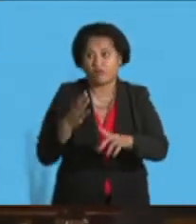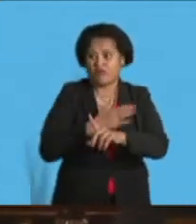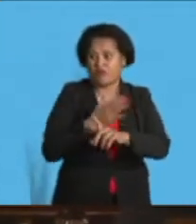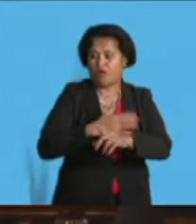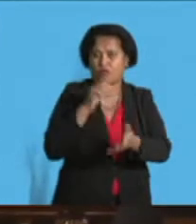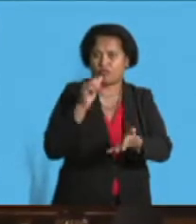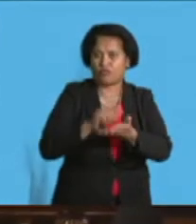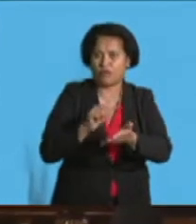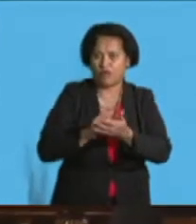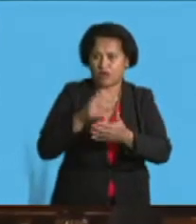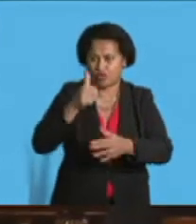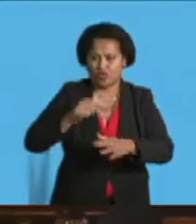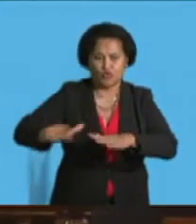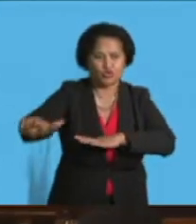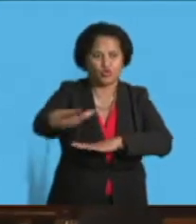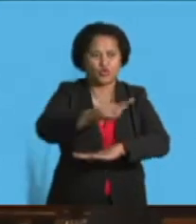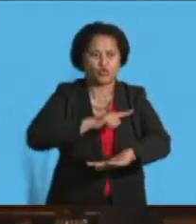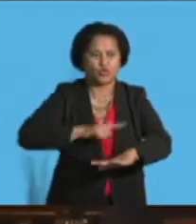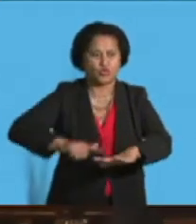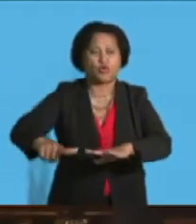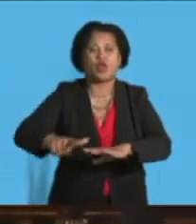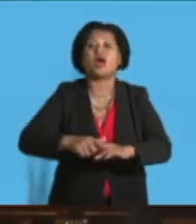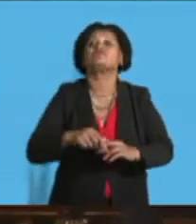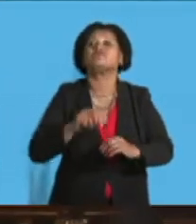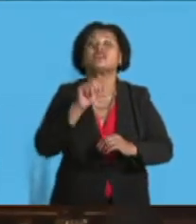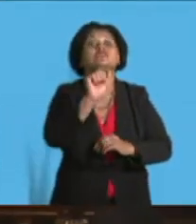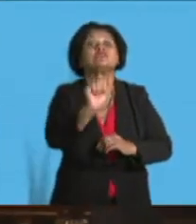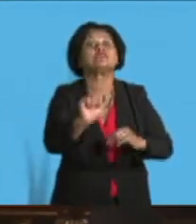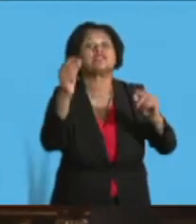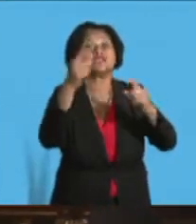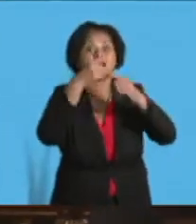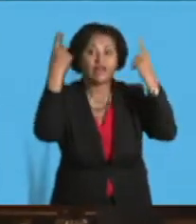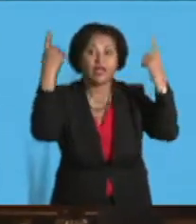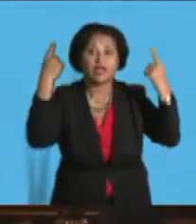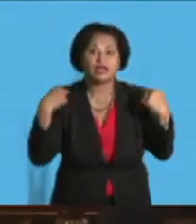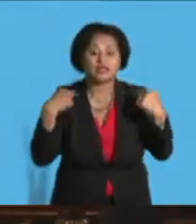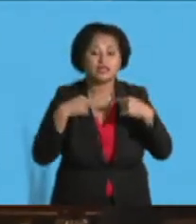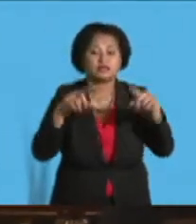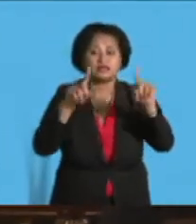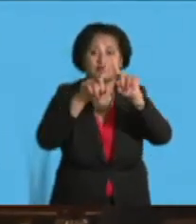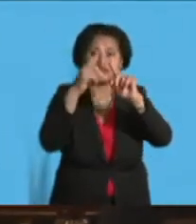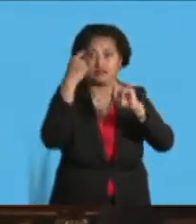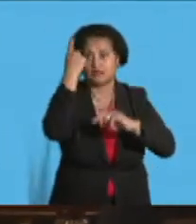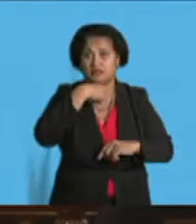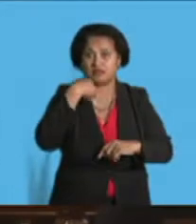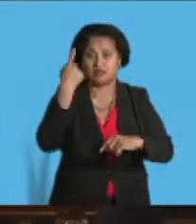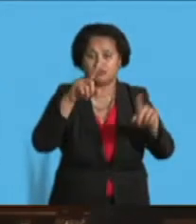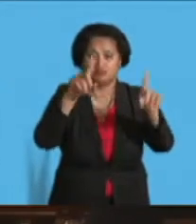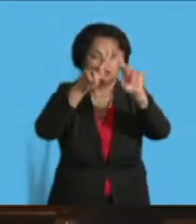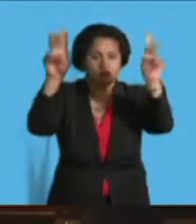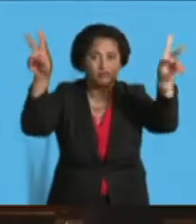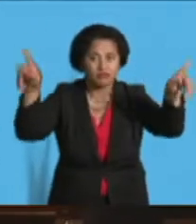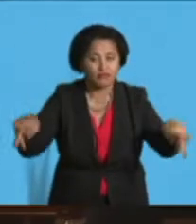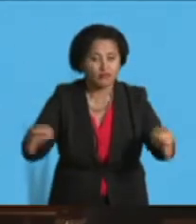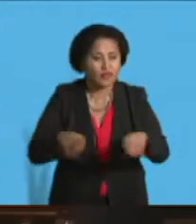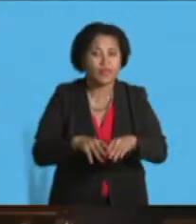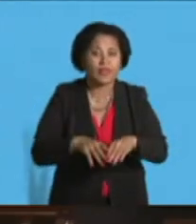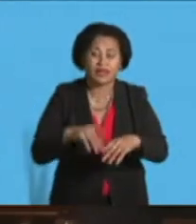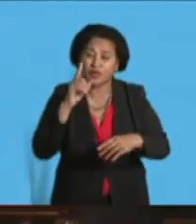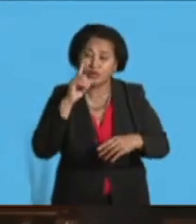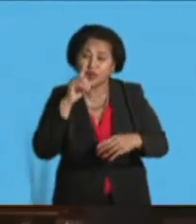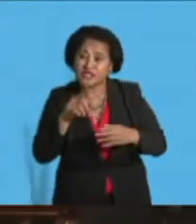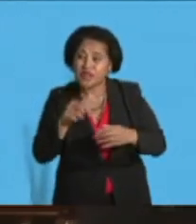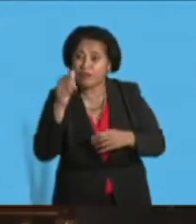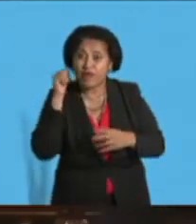with Honourable Nawai Kula's face on it, Madam Speaker. Madam Speaker, if you go to Malo Malo, Singotoka, Madam back road you might have